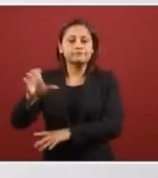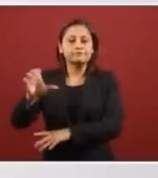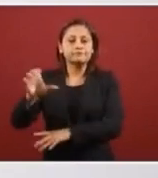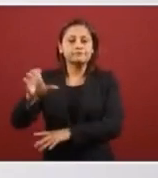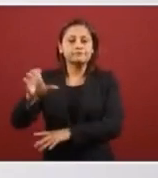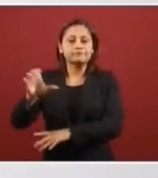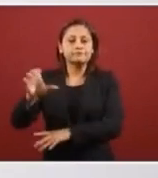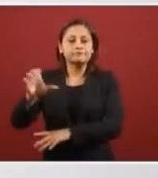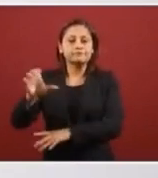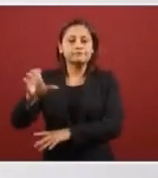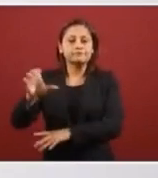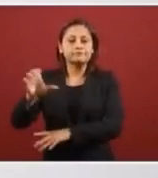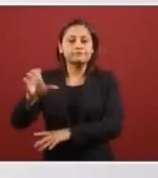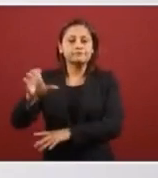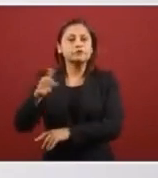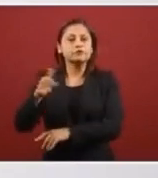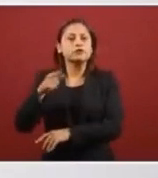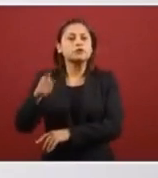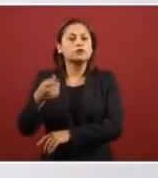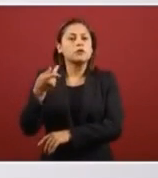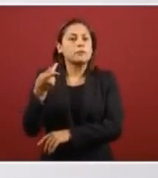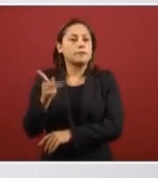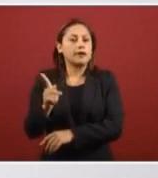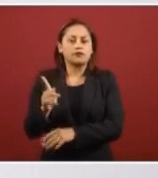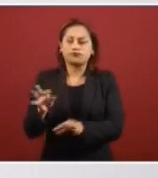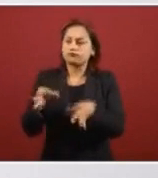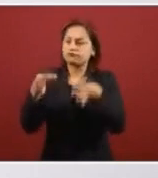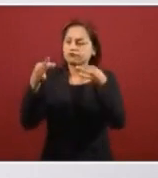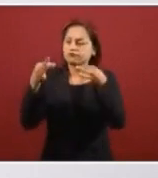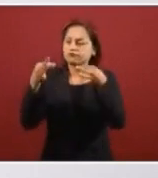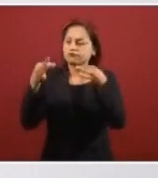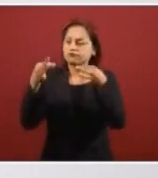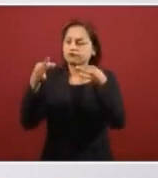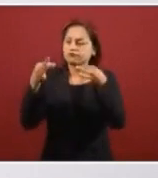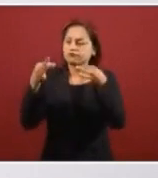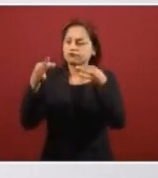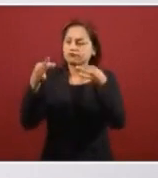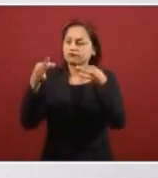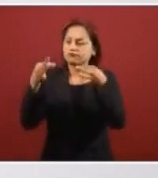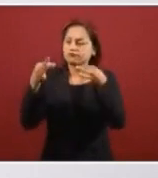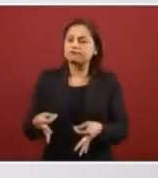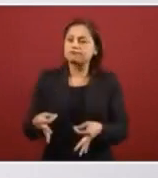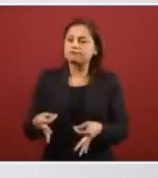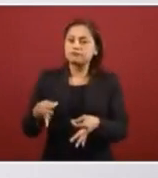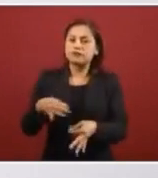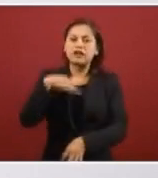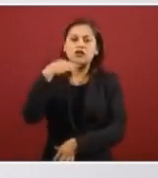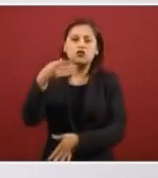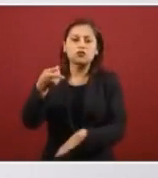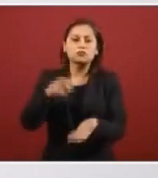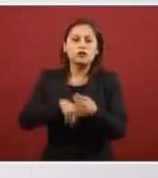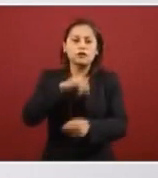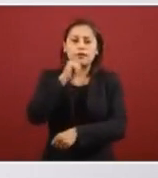without corruption and with the savings